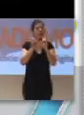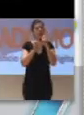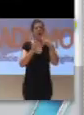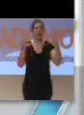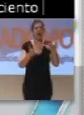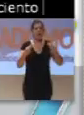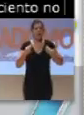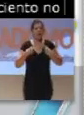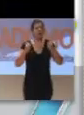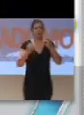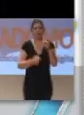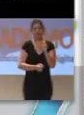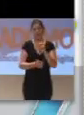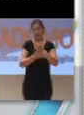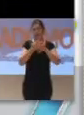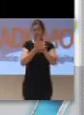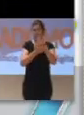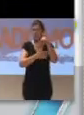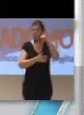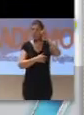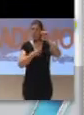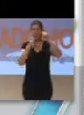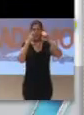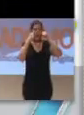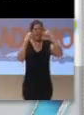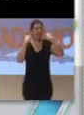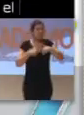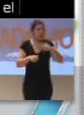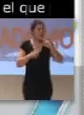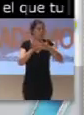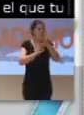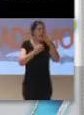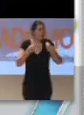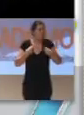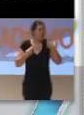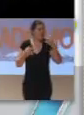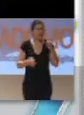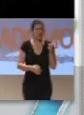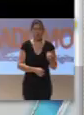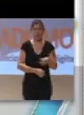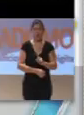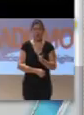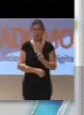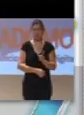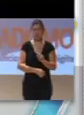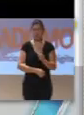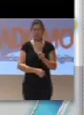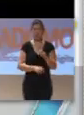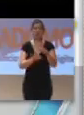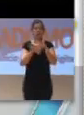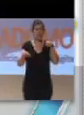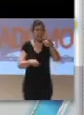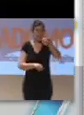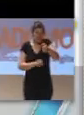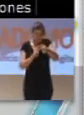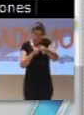the telecare alarms that we have at homes are not